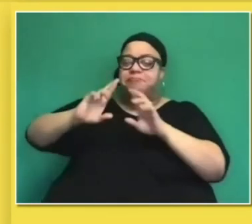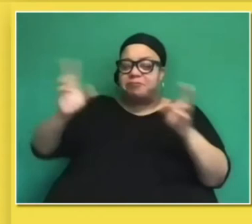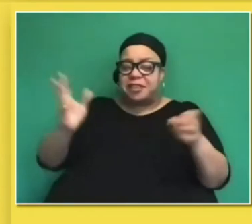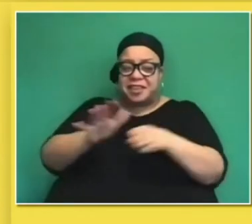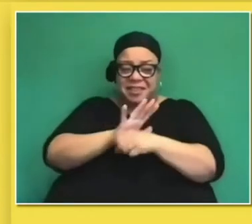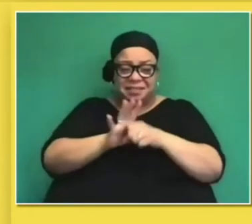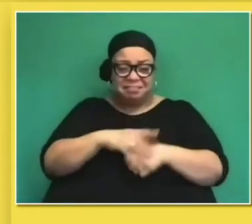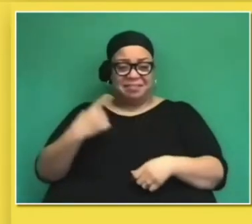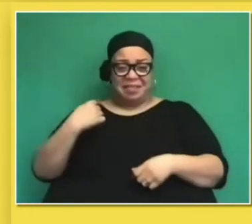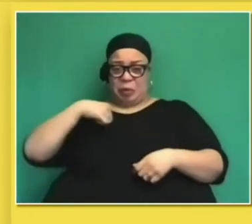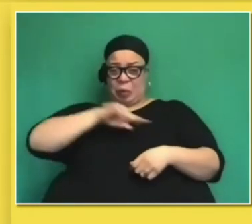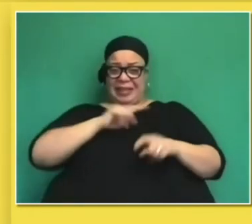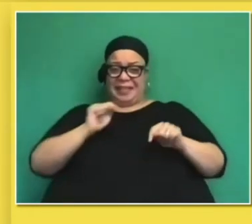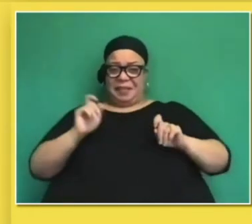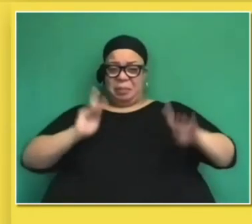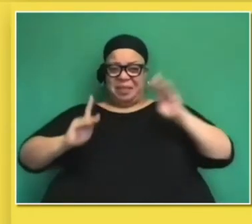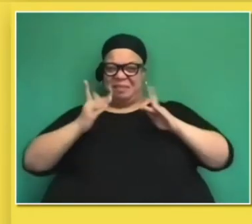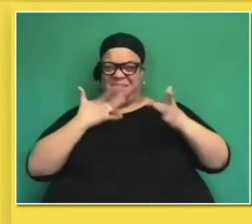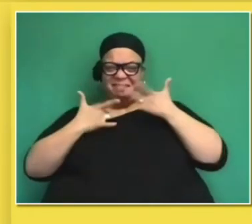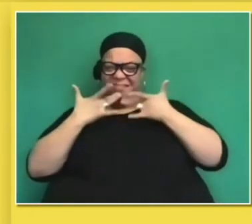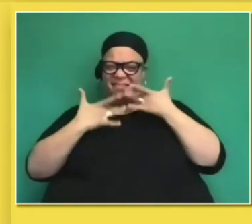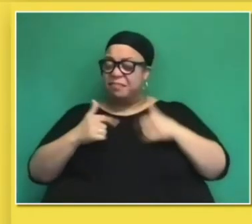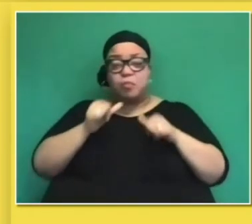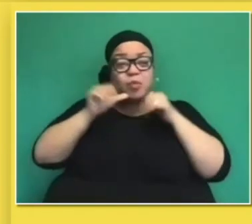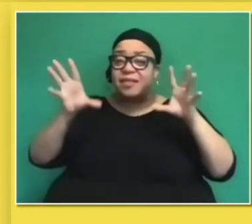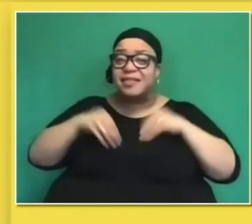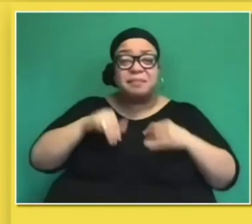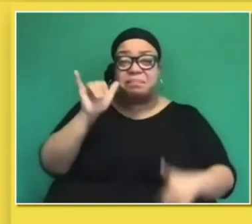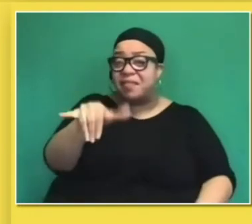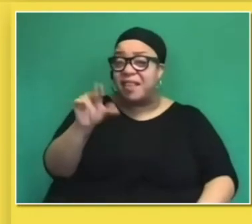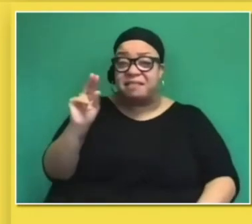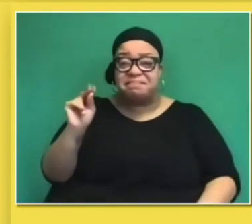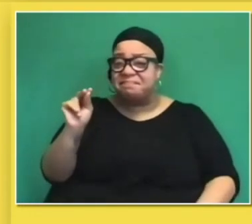Don't you forget, my brothers and sisters, that we are called to be a movement.